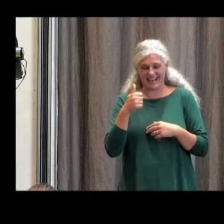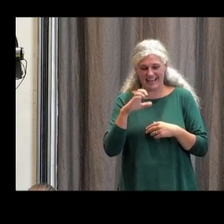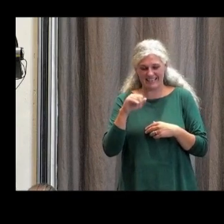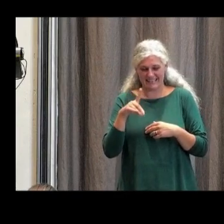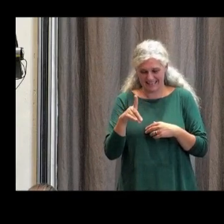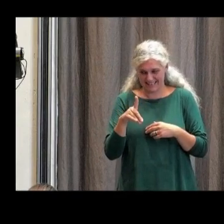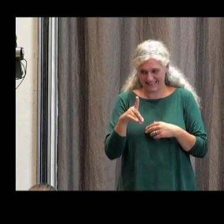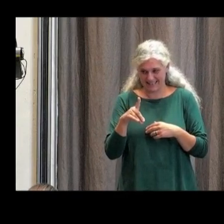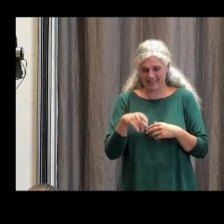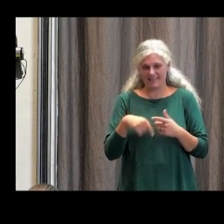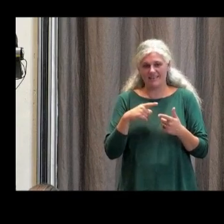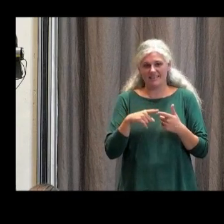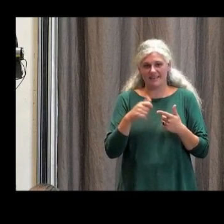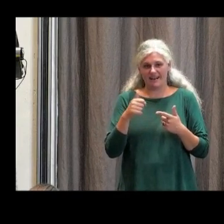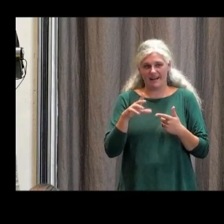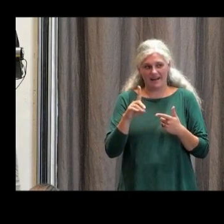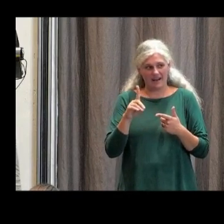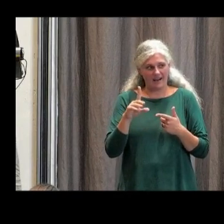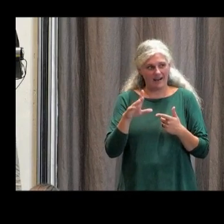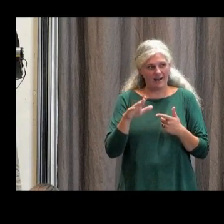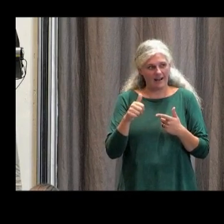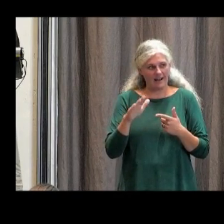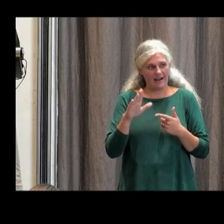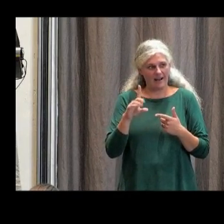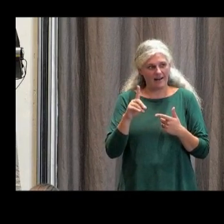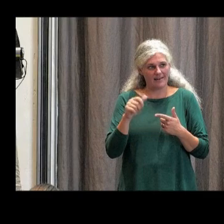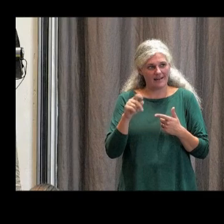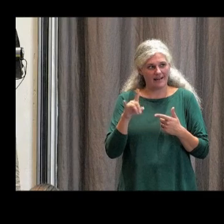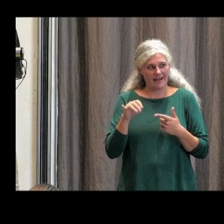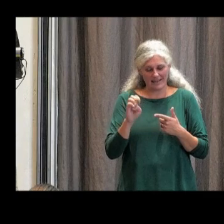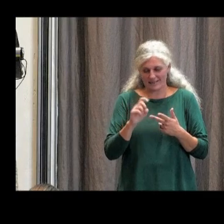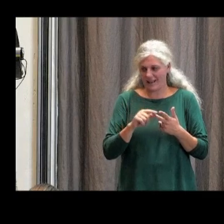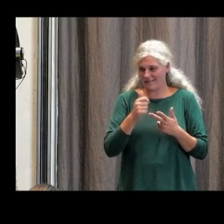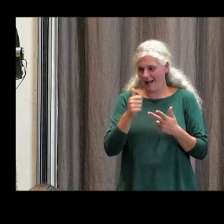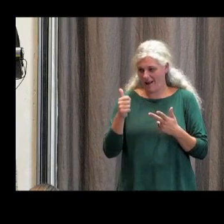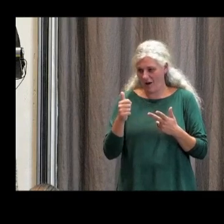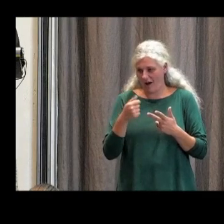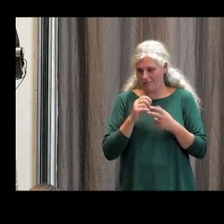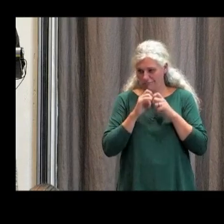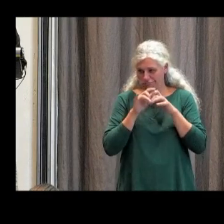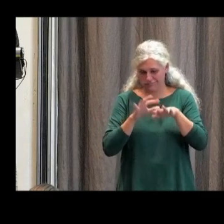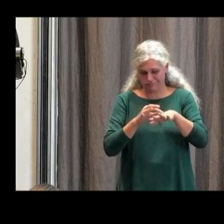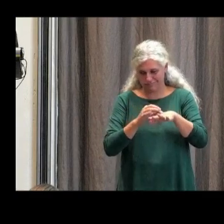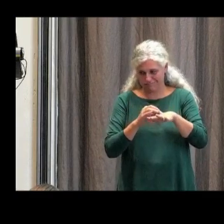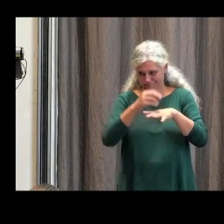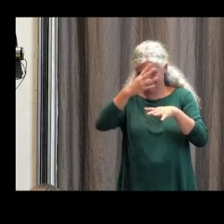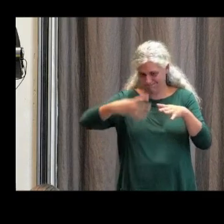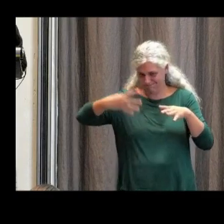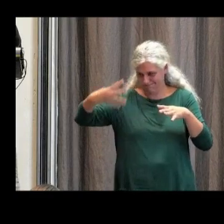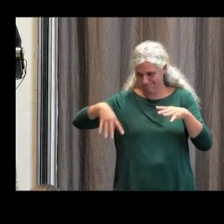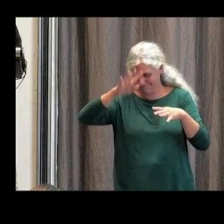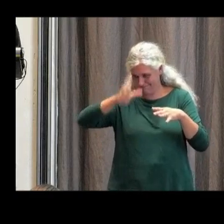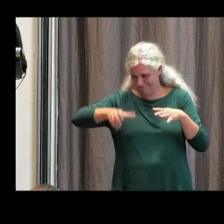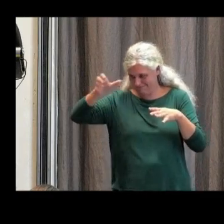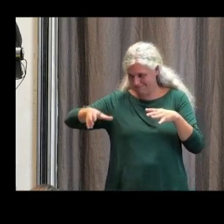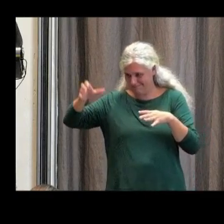see aldehydes, and we see some alcohols coming off the skin. When we sample people over time,